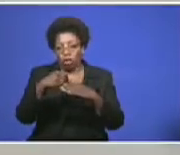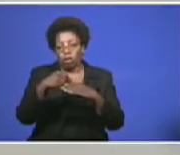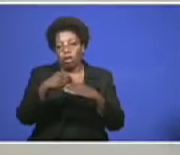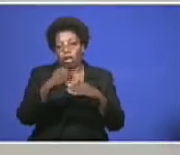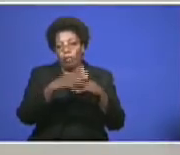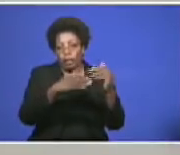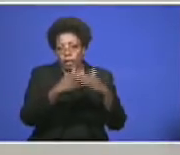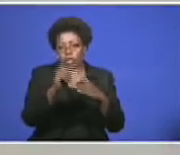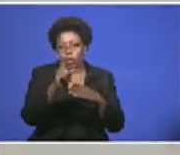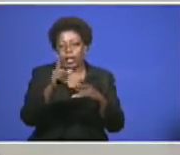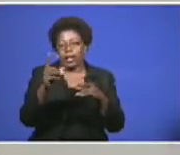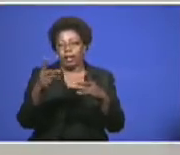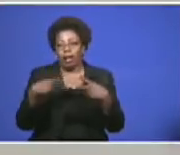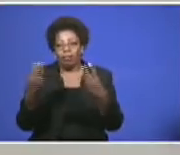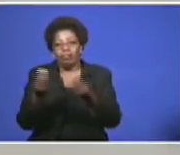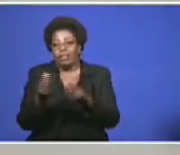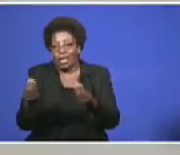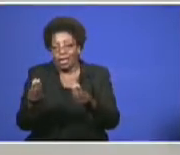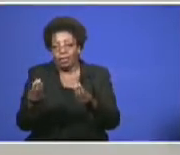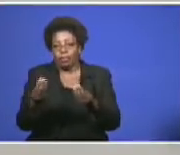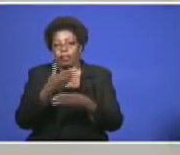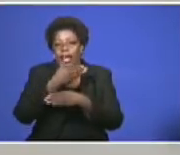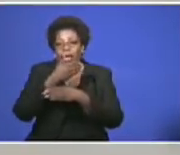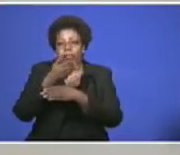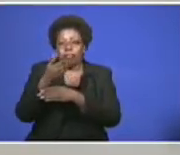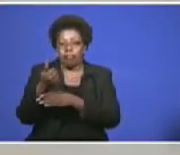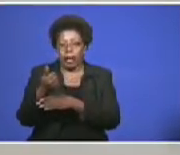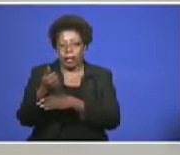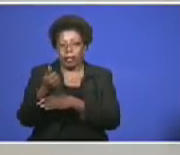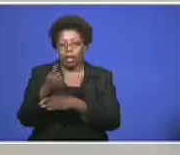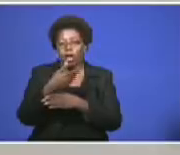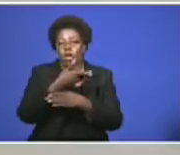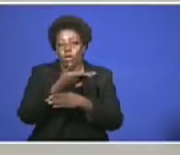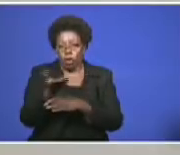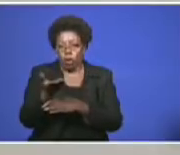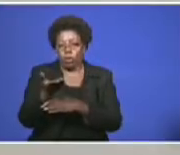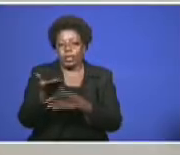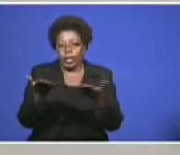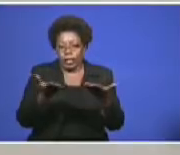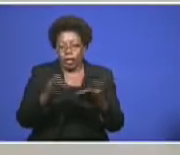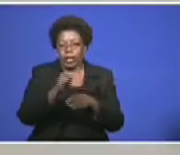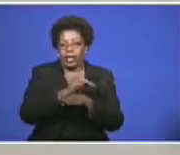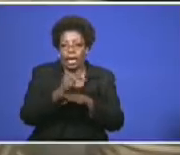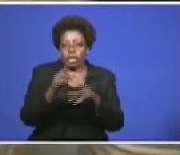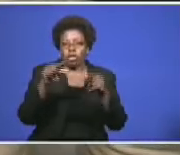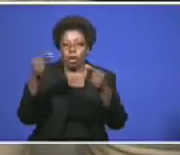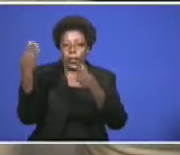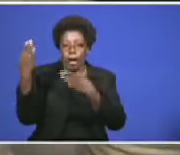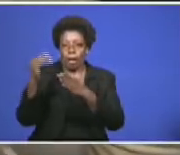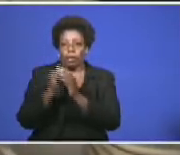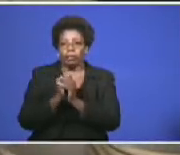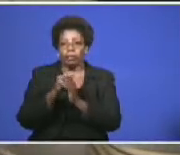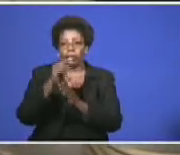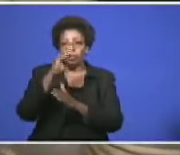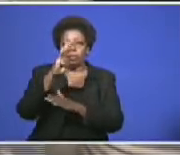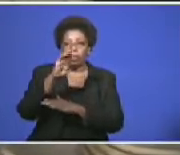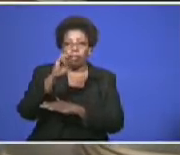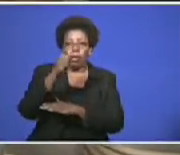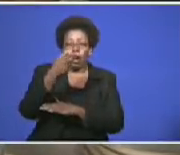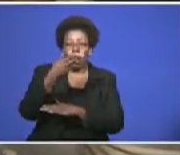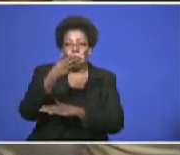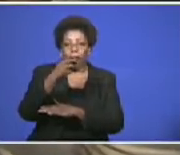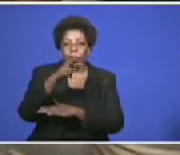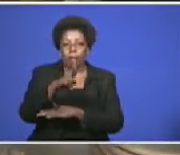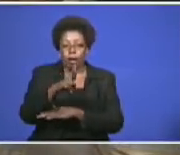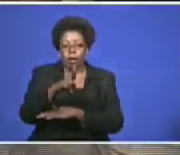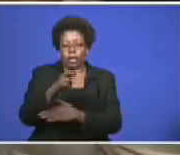islands where there are none, and to enhance the ones that are in New Providence and in Grand Bahama. Bahama is the official sponsor of the